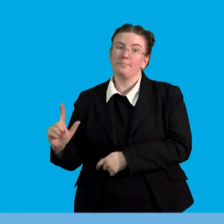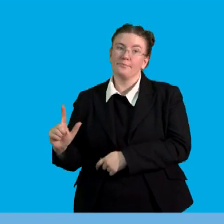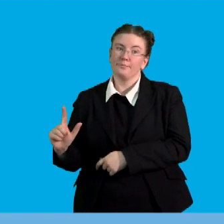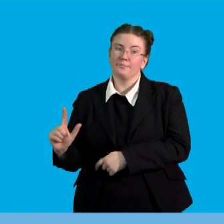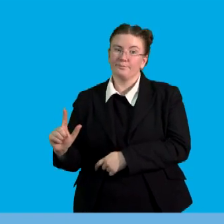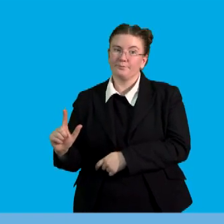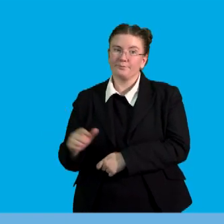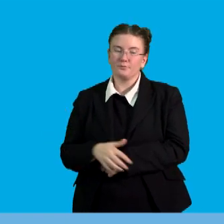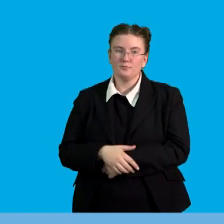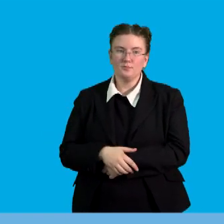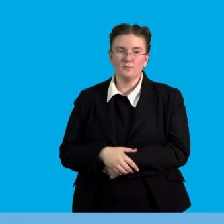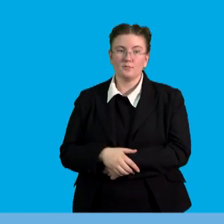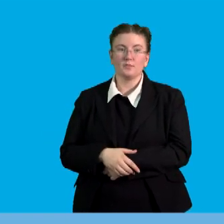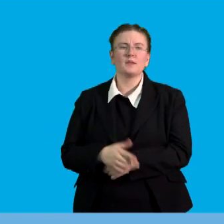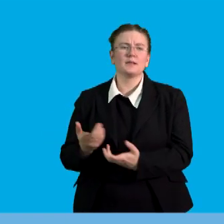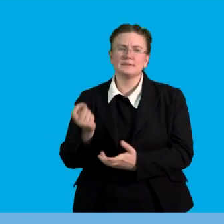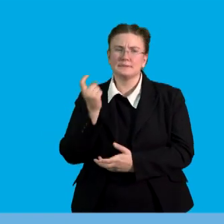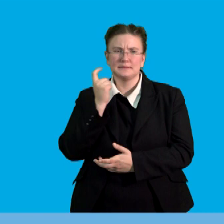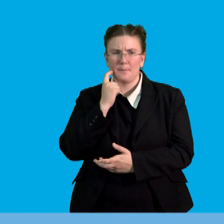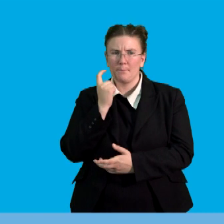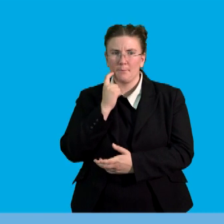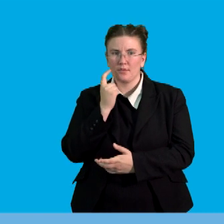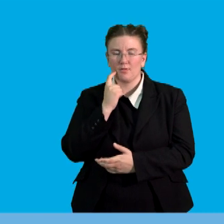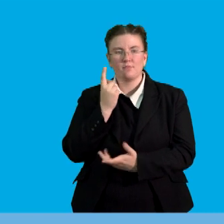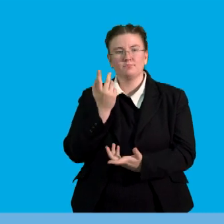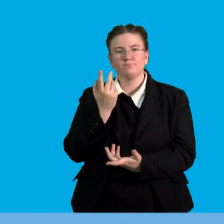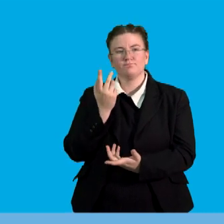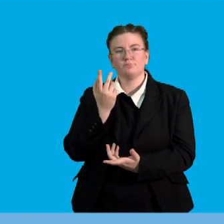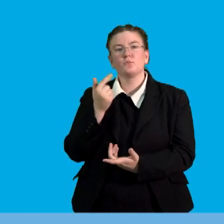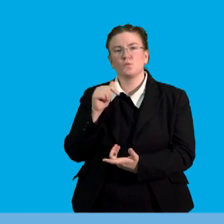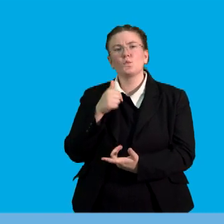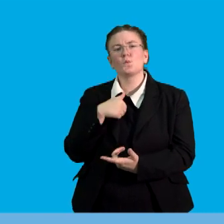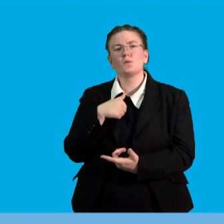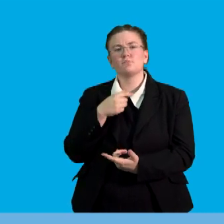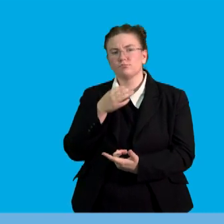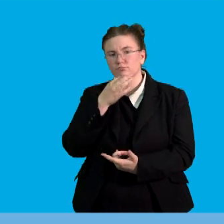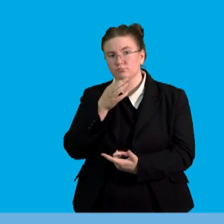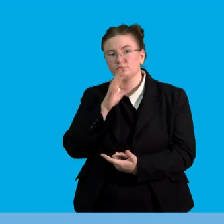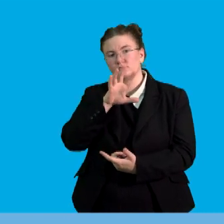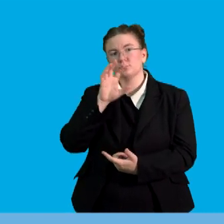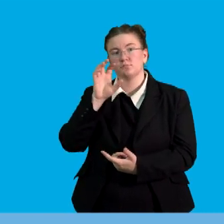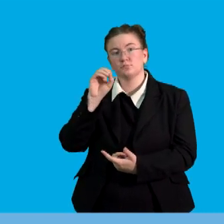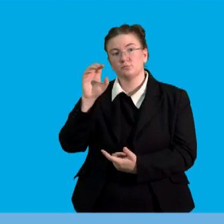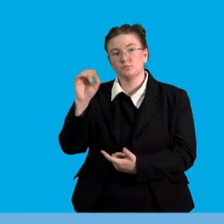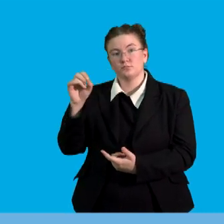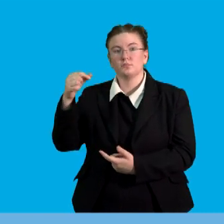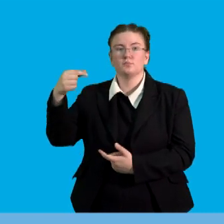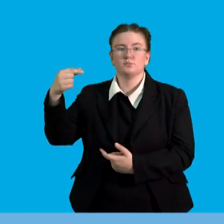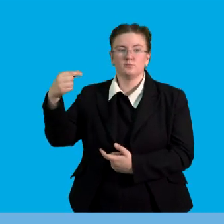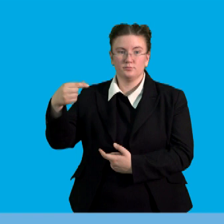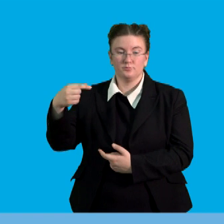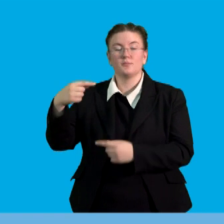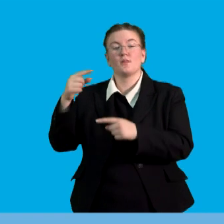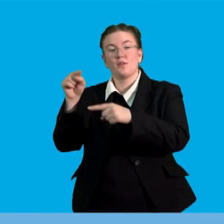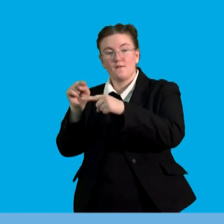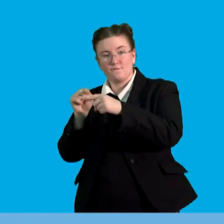be 555 milliliters. So a simple substitution, we are going to say this is